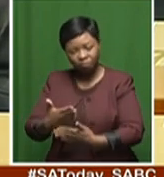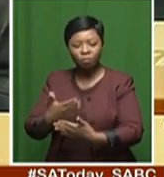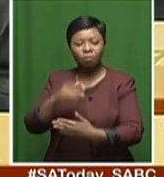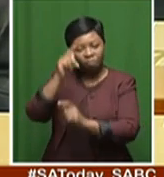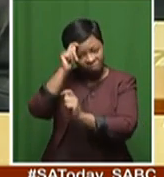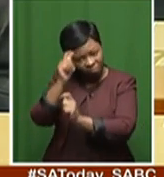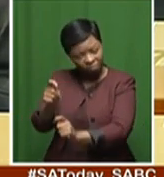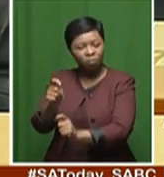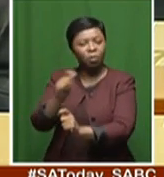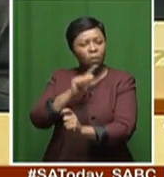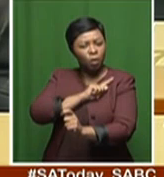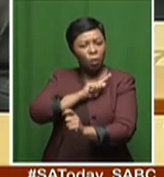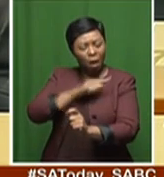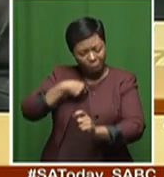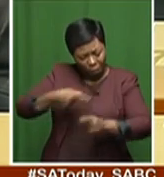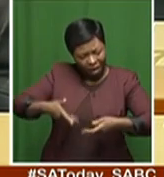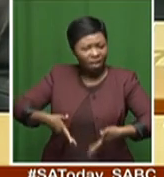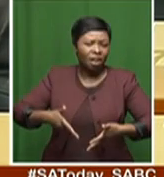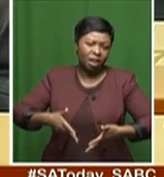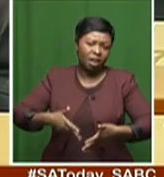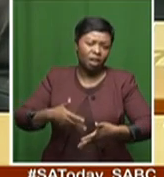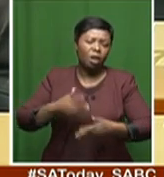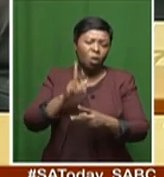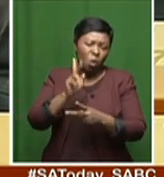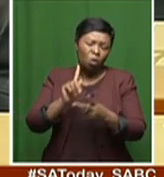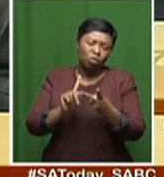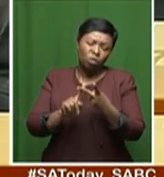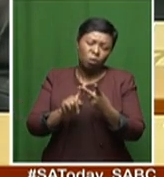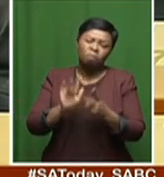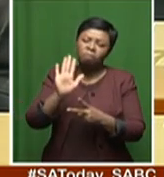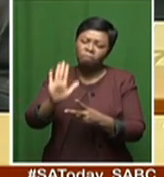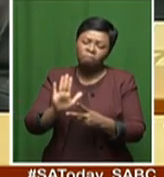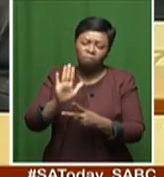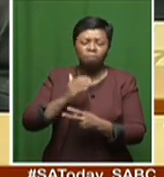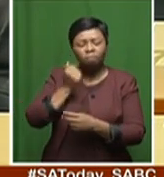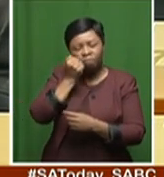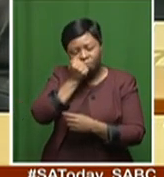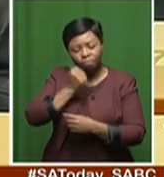and to pay condolences to him, to his family.